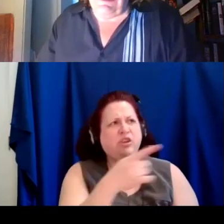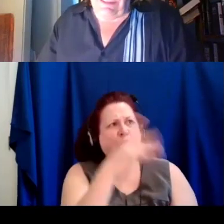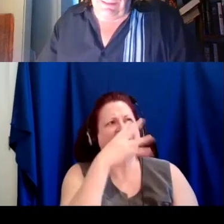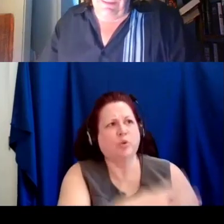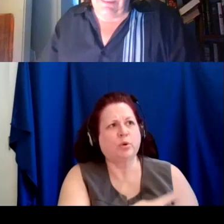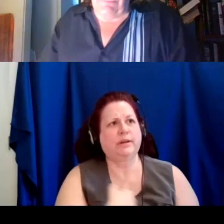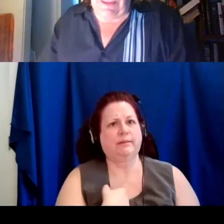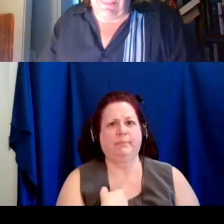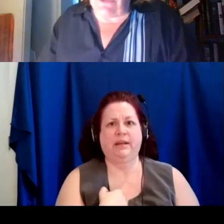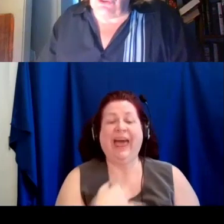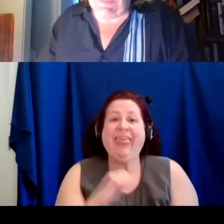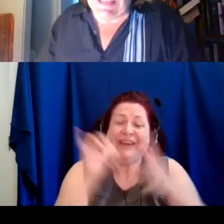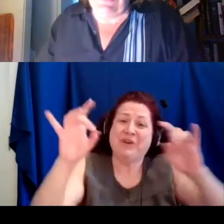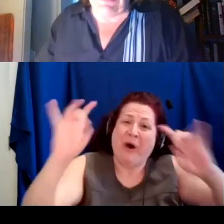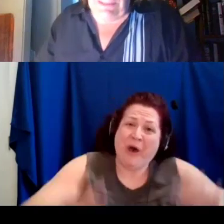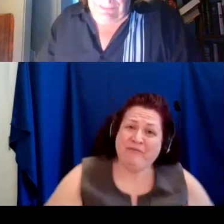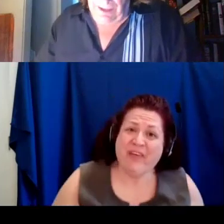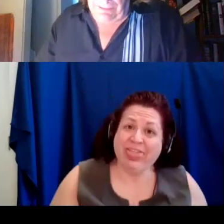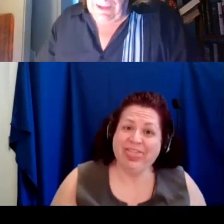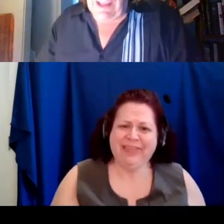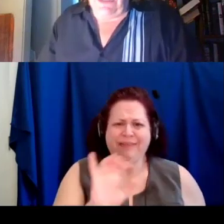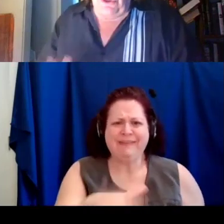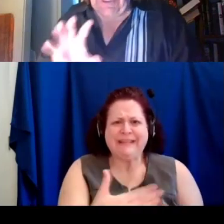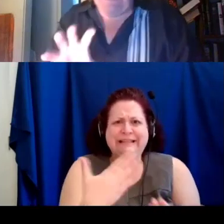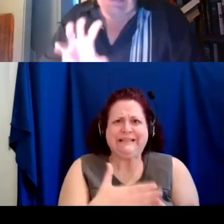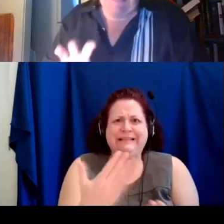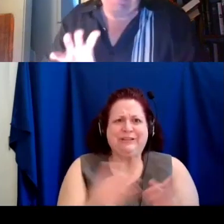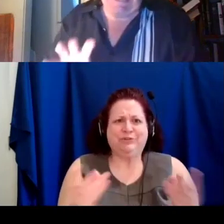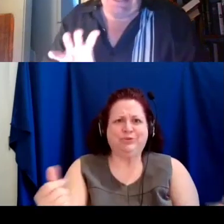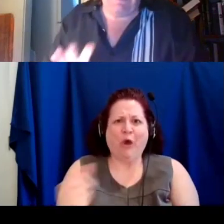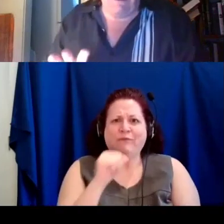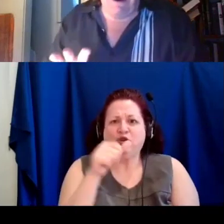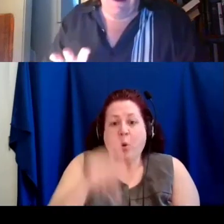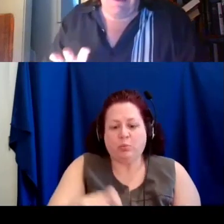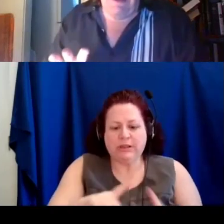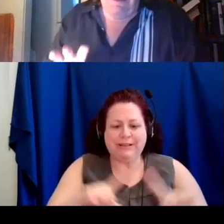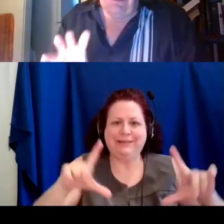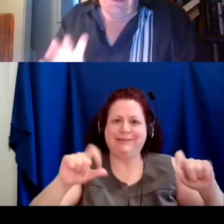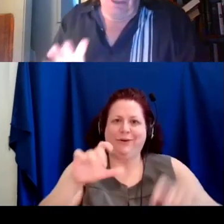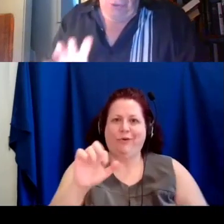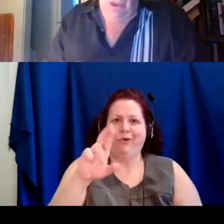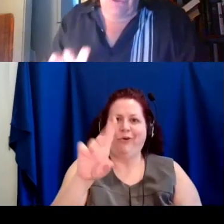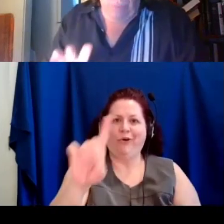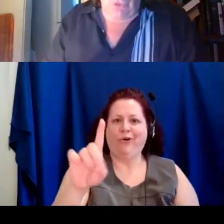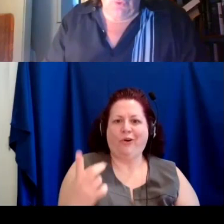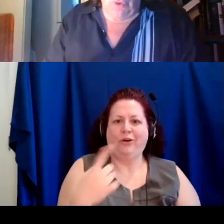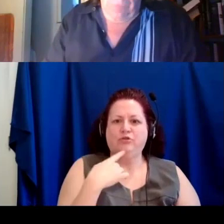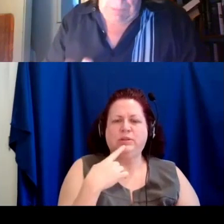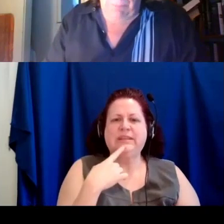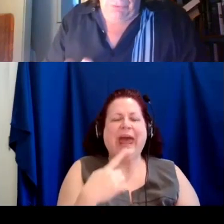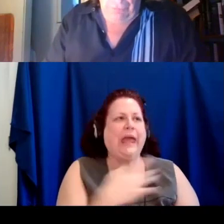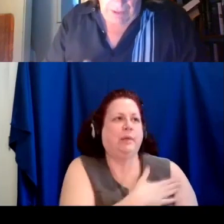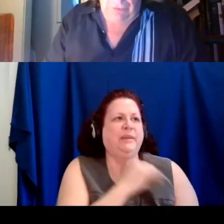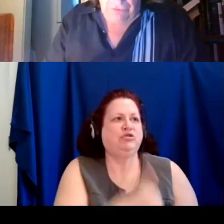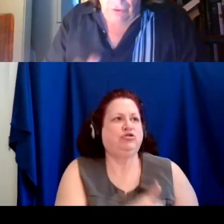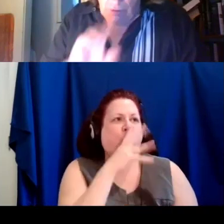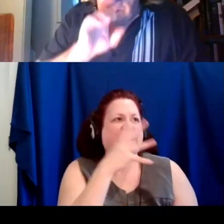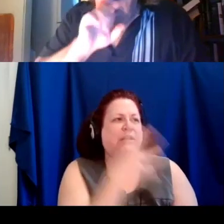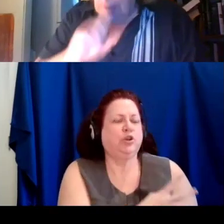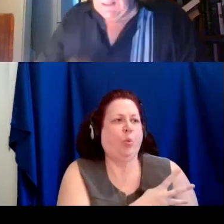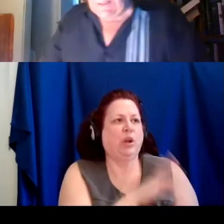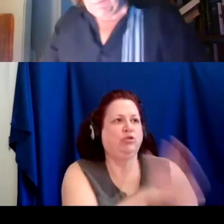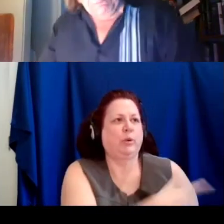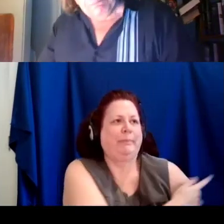that isn't something that should be easily done, and you don't need a laminated card to tell you not to ignore the people you're there to